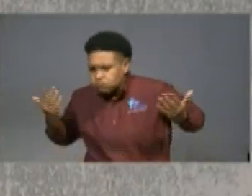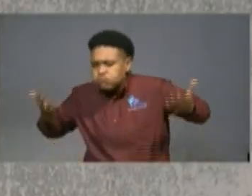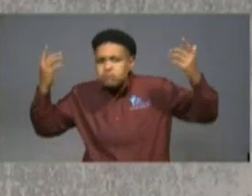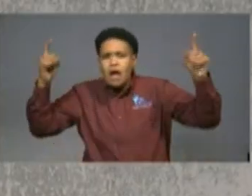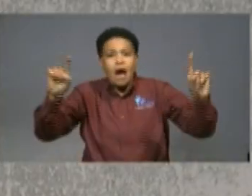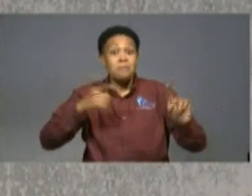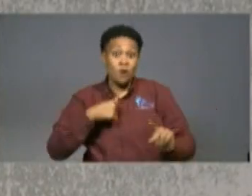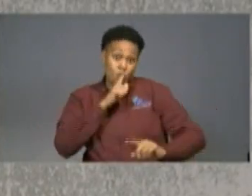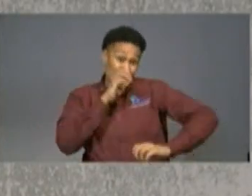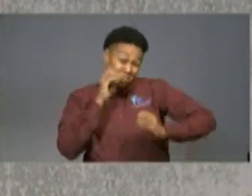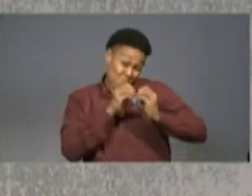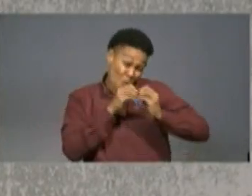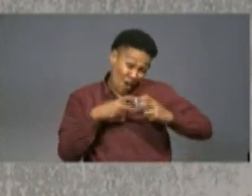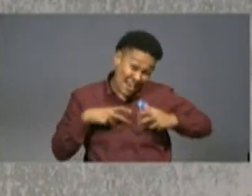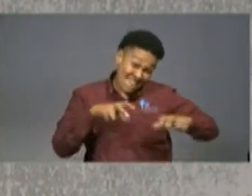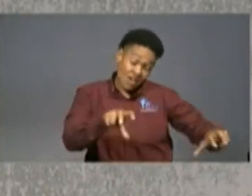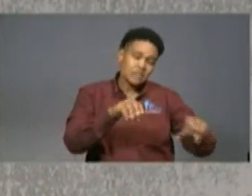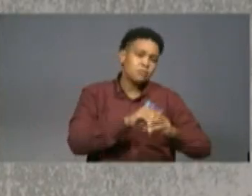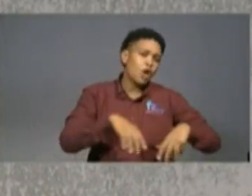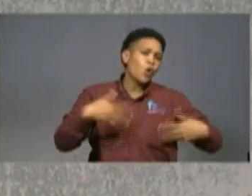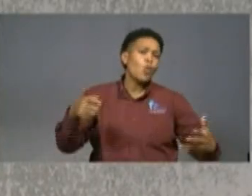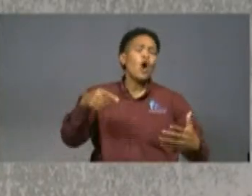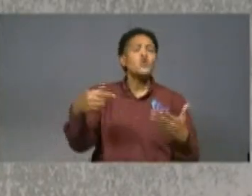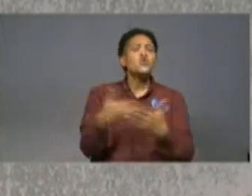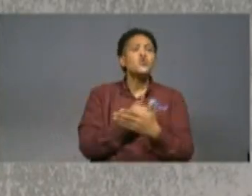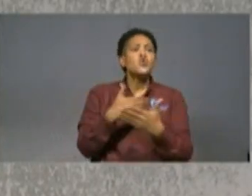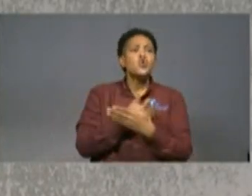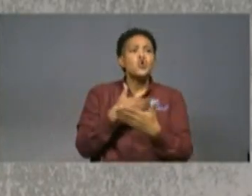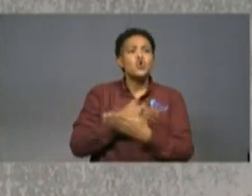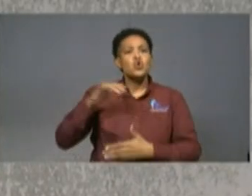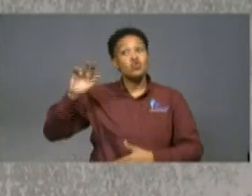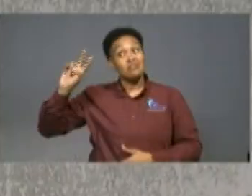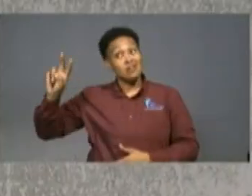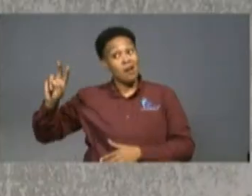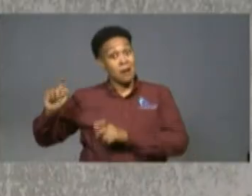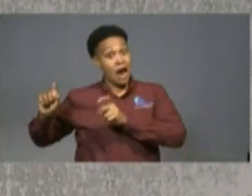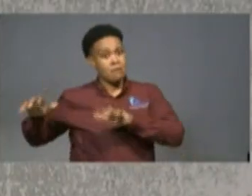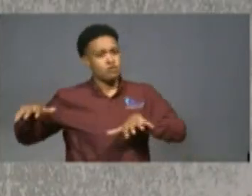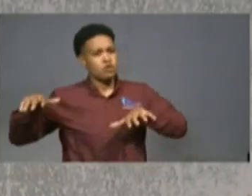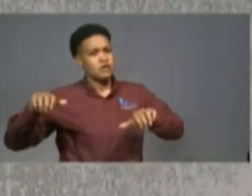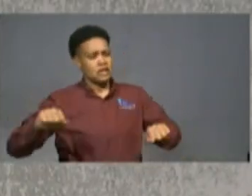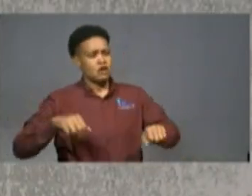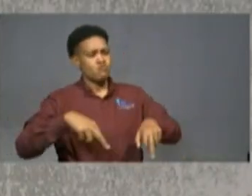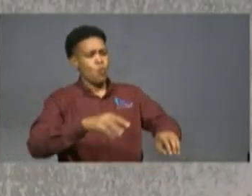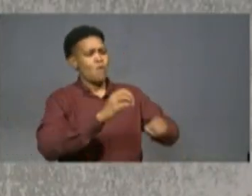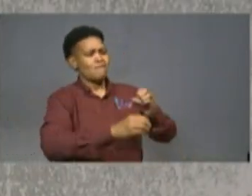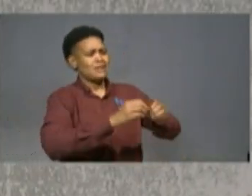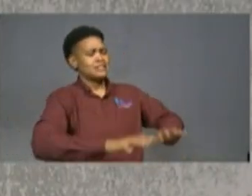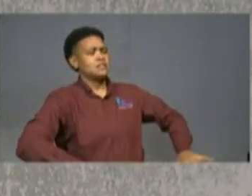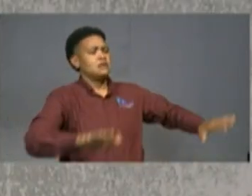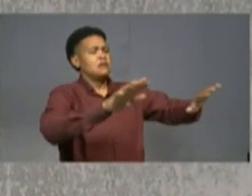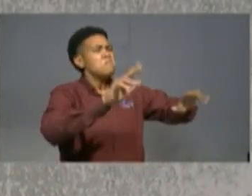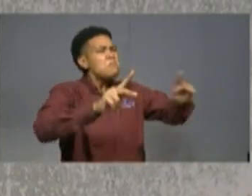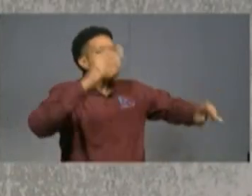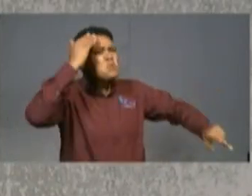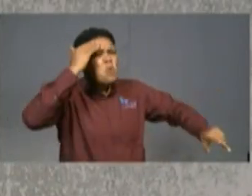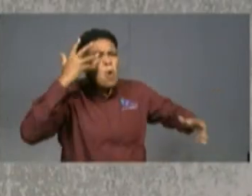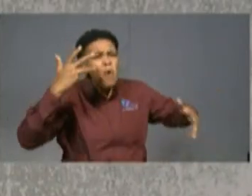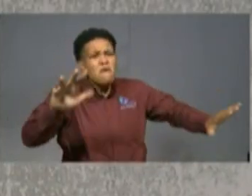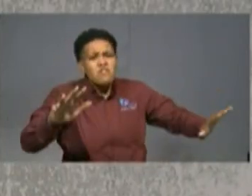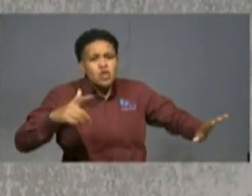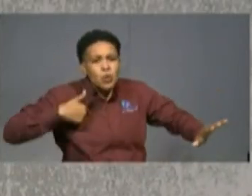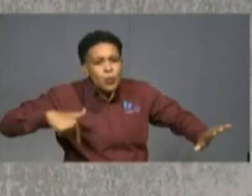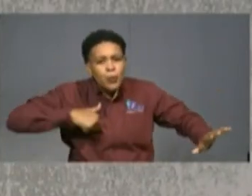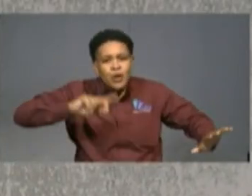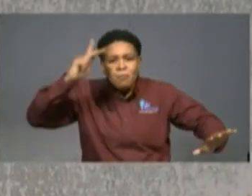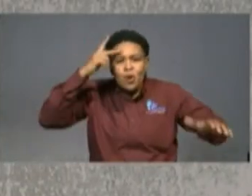even more investment in this new JLP administration into roads. The people know we are the